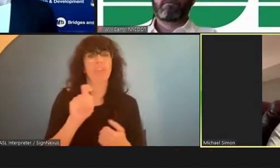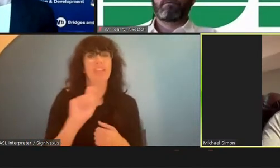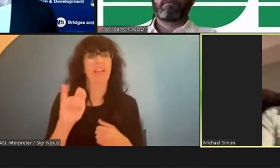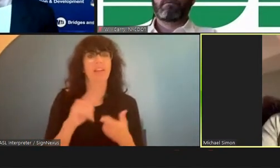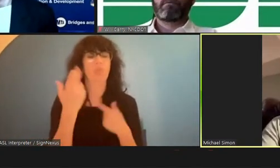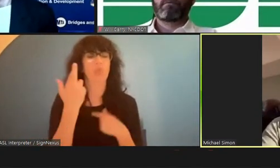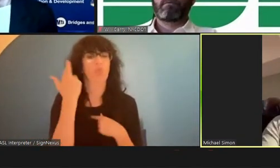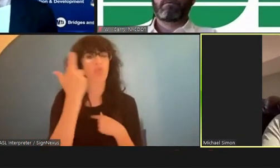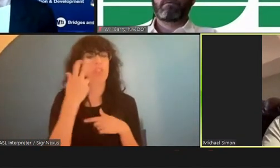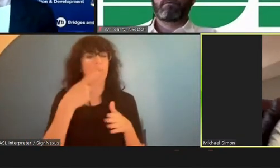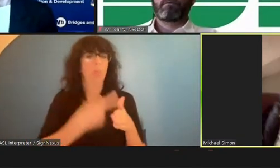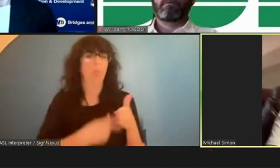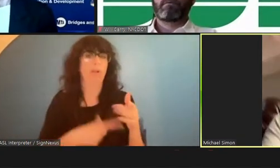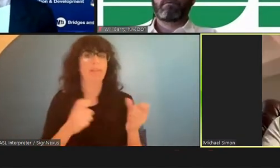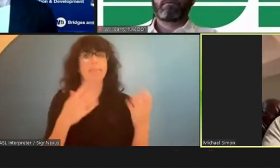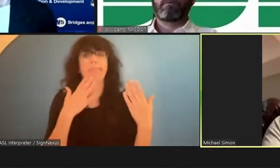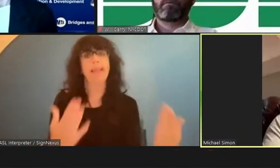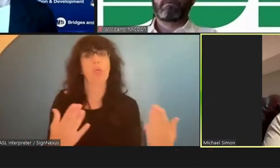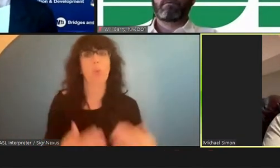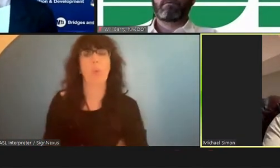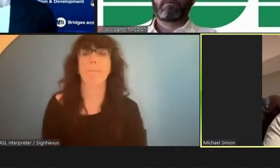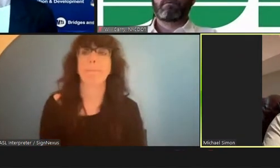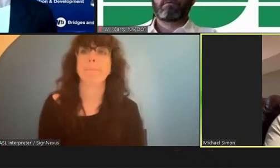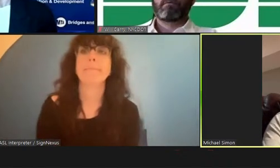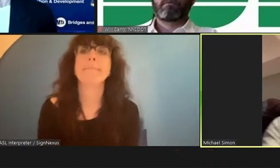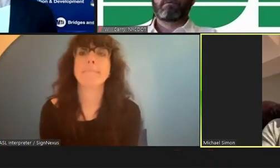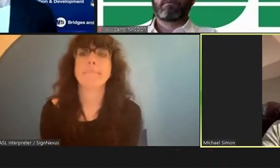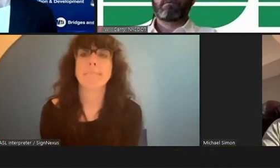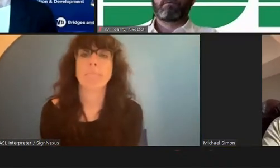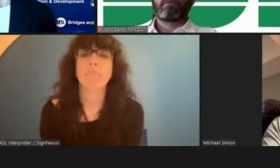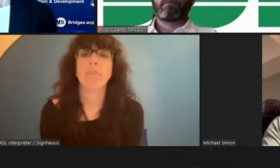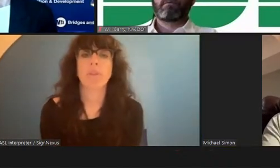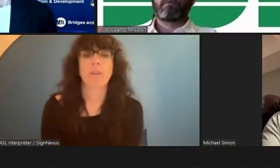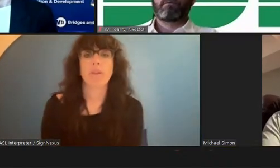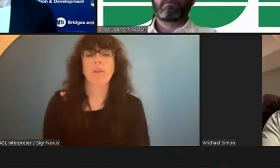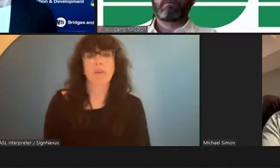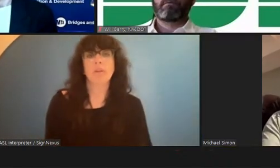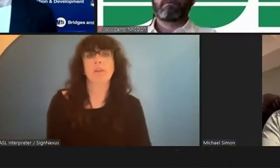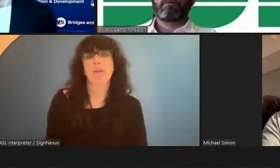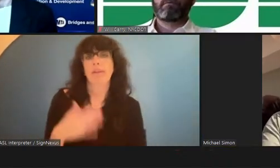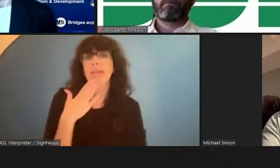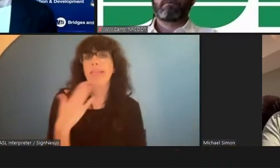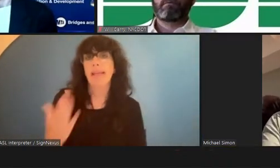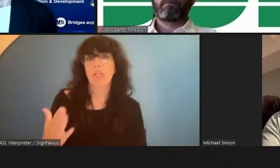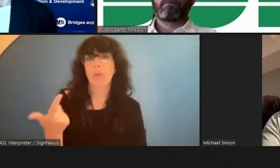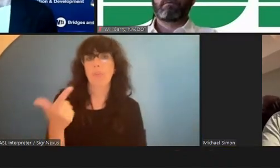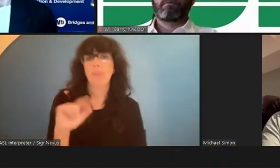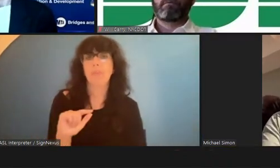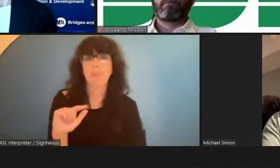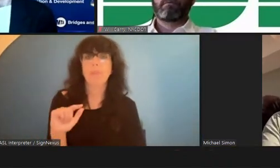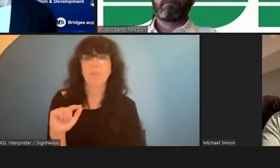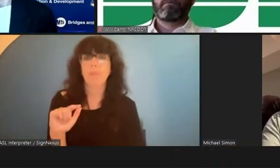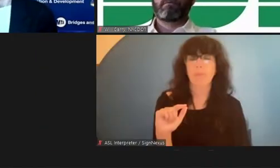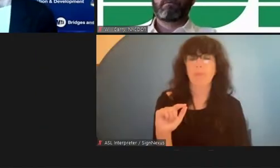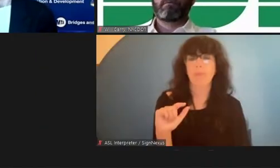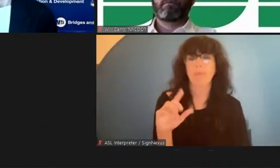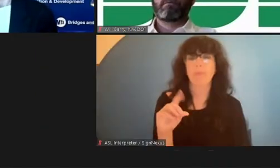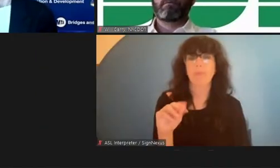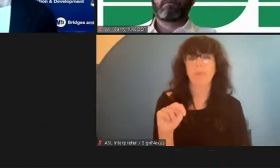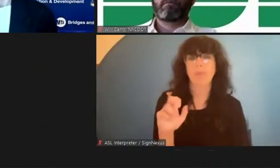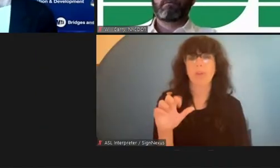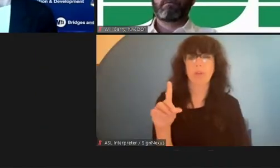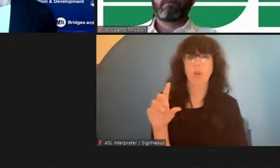price thank you thank you our next speaker is donald